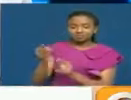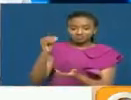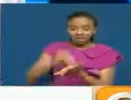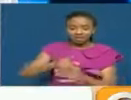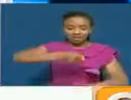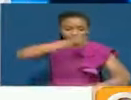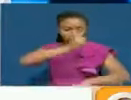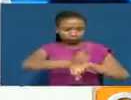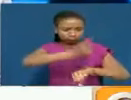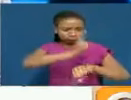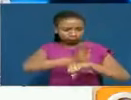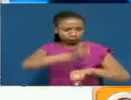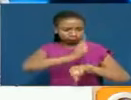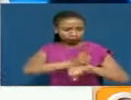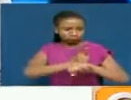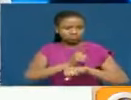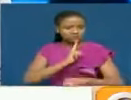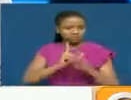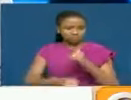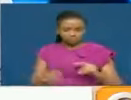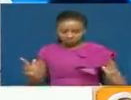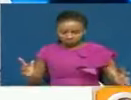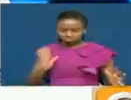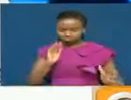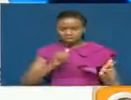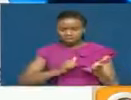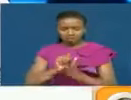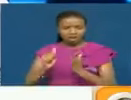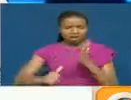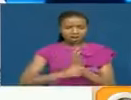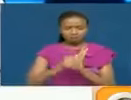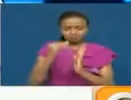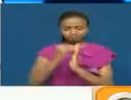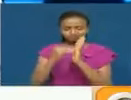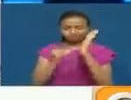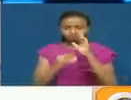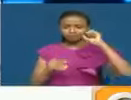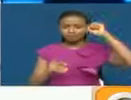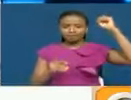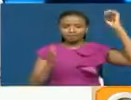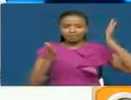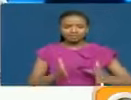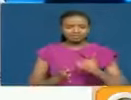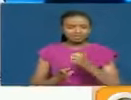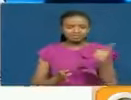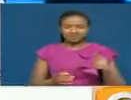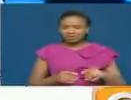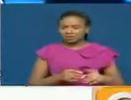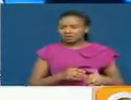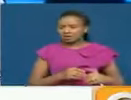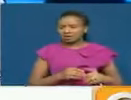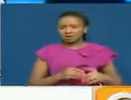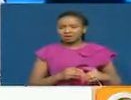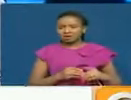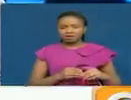threat from the anti-graft body that they would shortly be publishing names of politicians who, he suggested, were tainted in